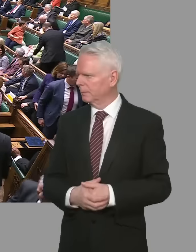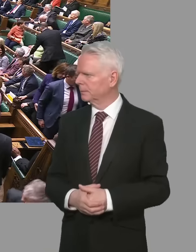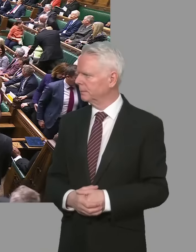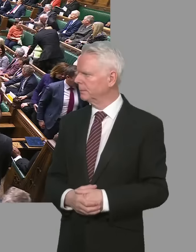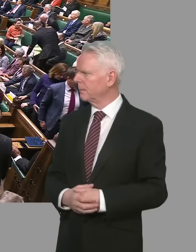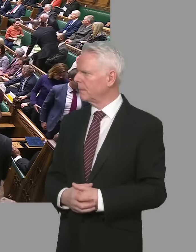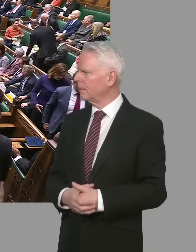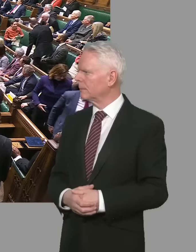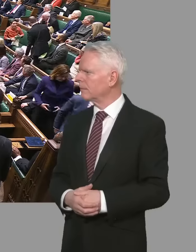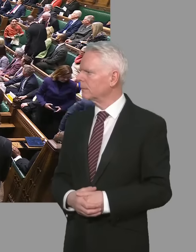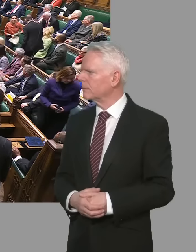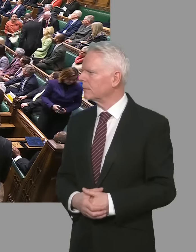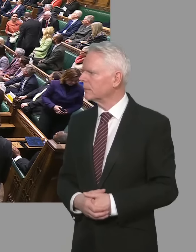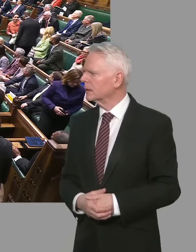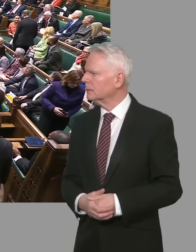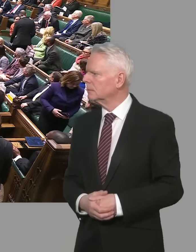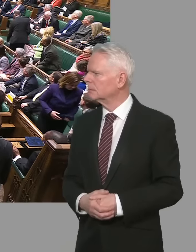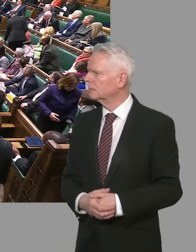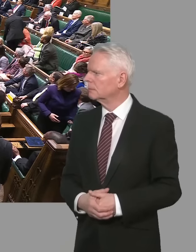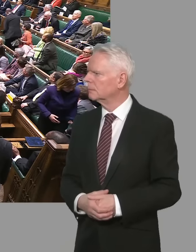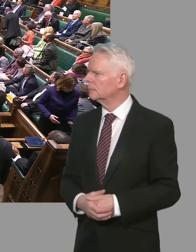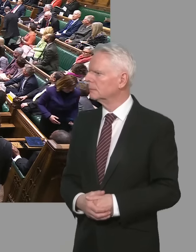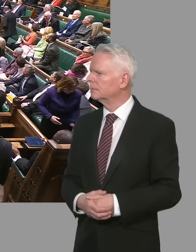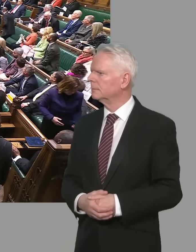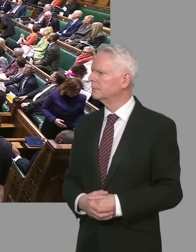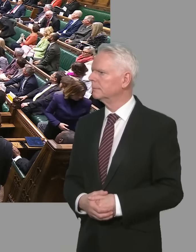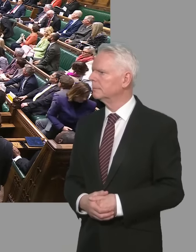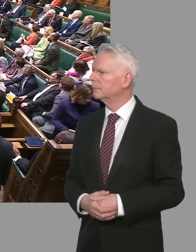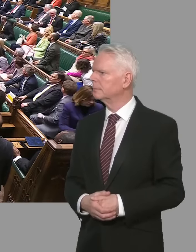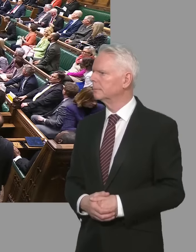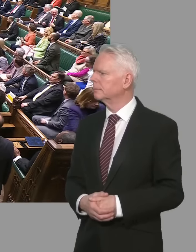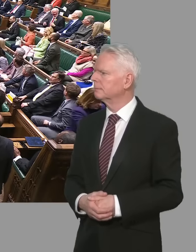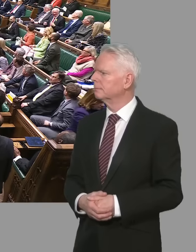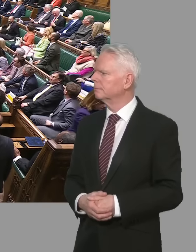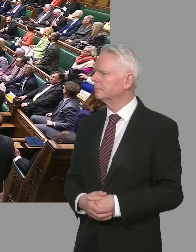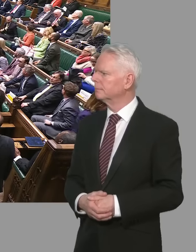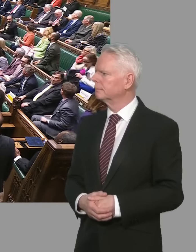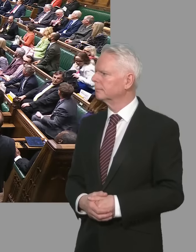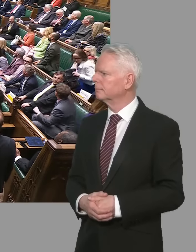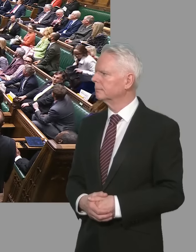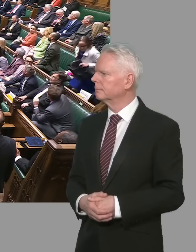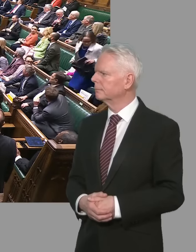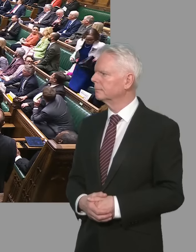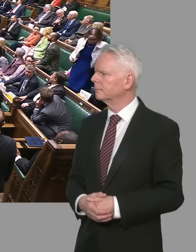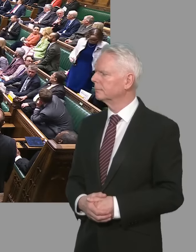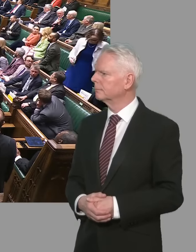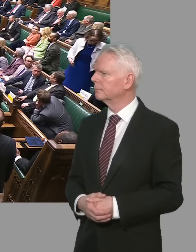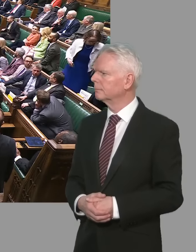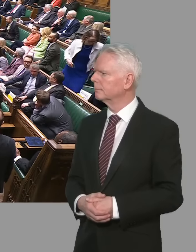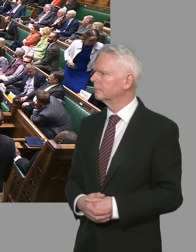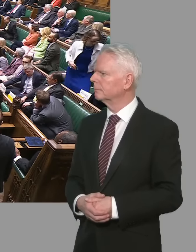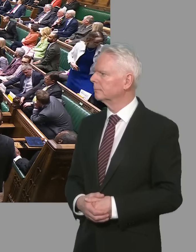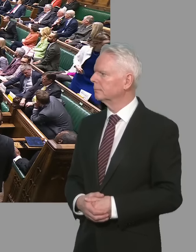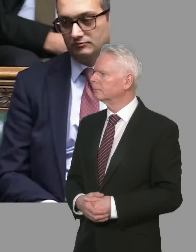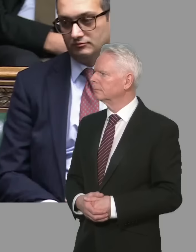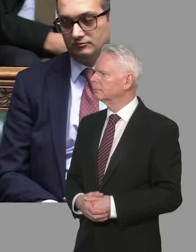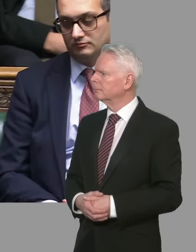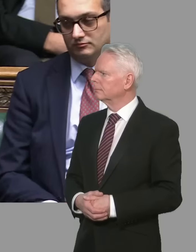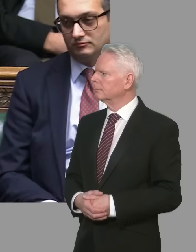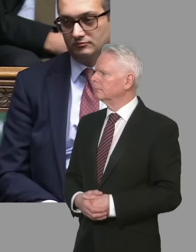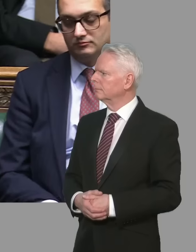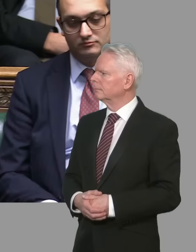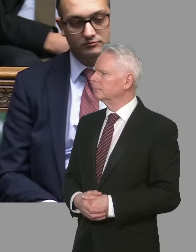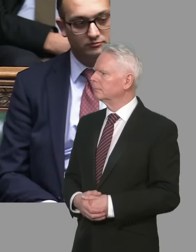Sir Edmund Lee, point of order. Can I refer you to paragraph 22.9 of Erskine